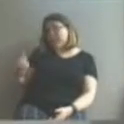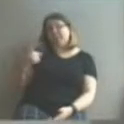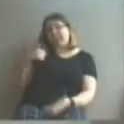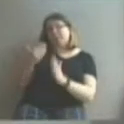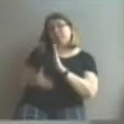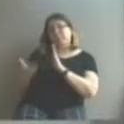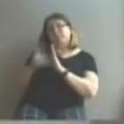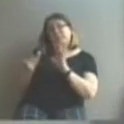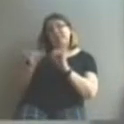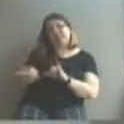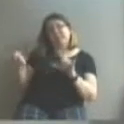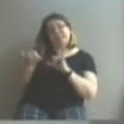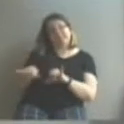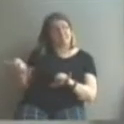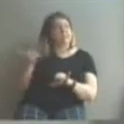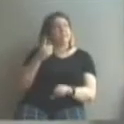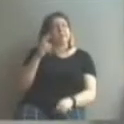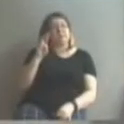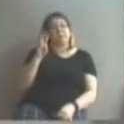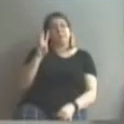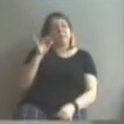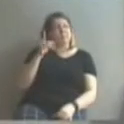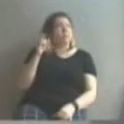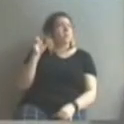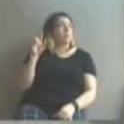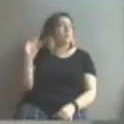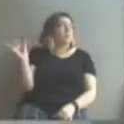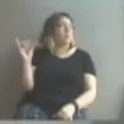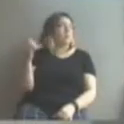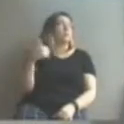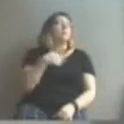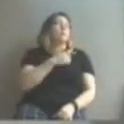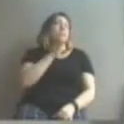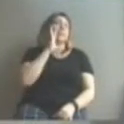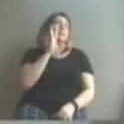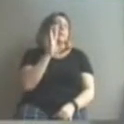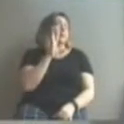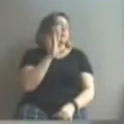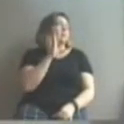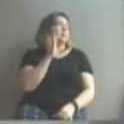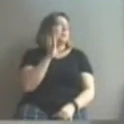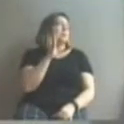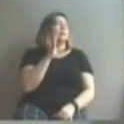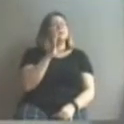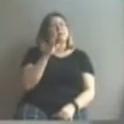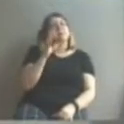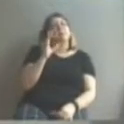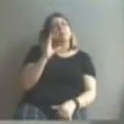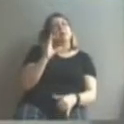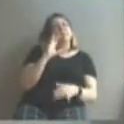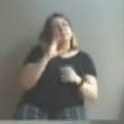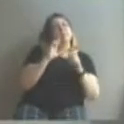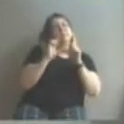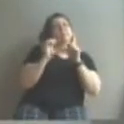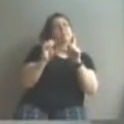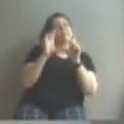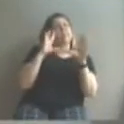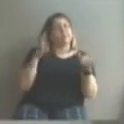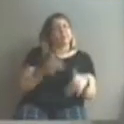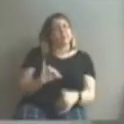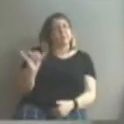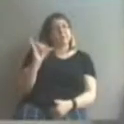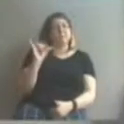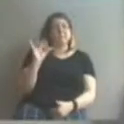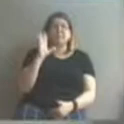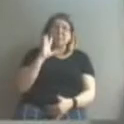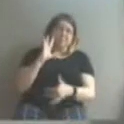you, and I think Dr. Wilmer probably will be too. So it's something that the board is going to keep, at least if we have anything to say about it, we're going to keep focused on. So we'll be broken